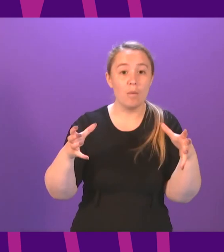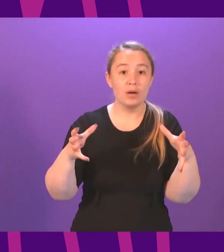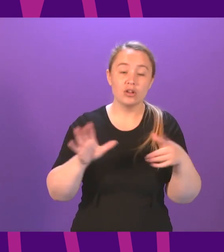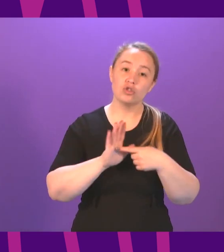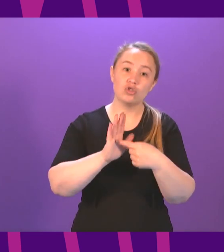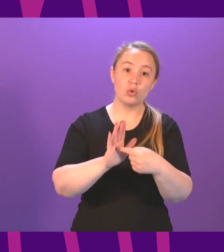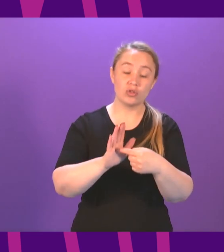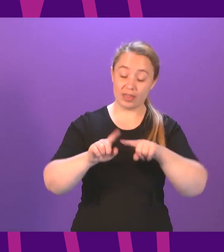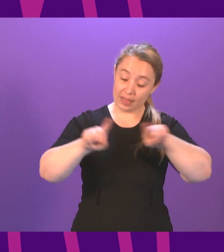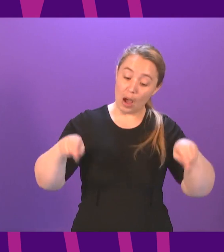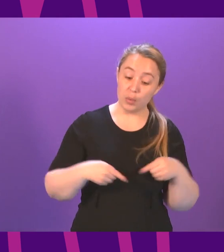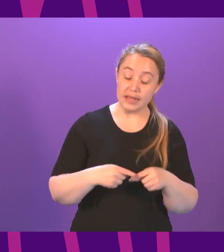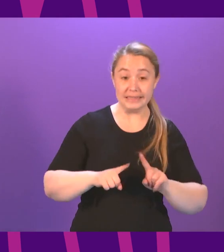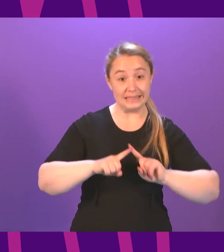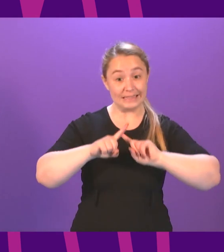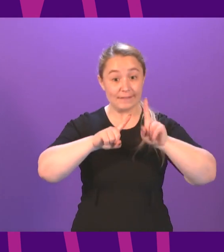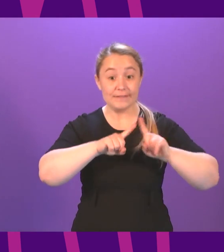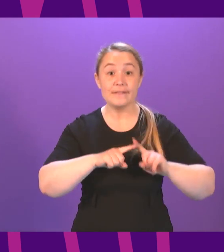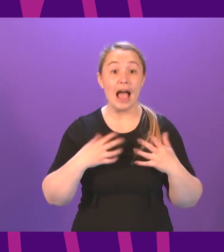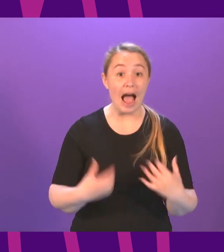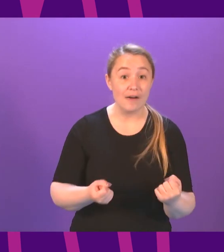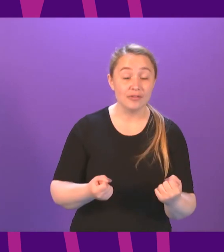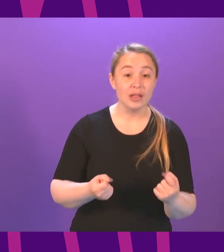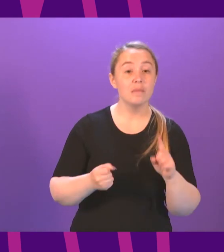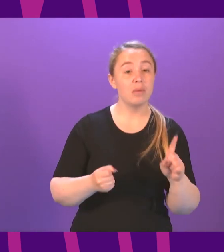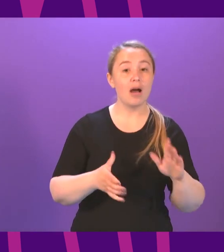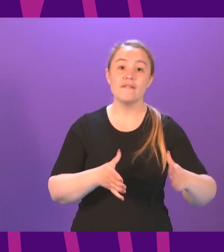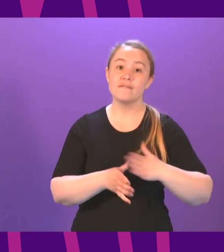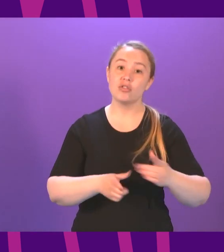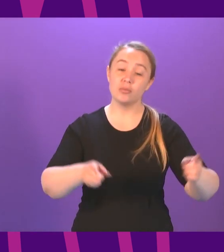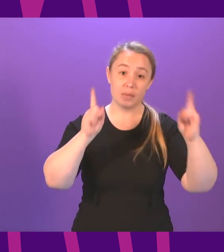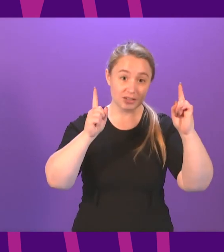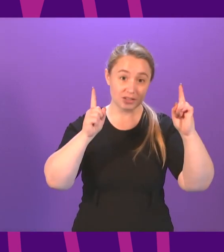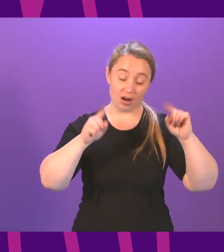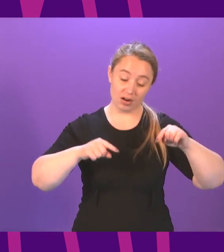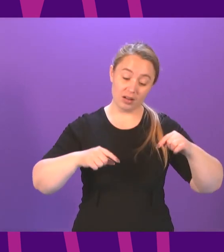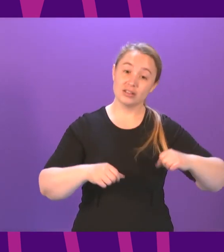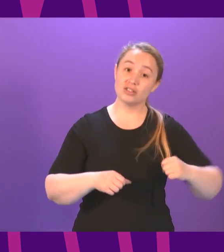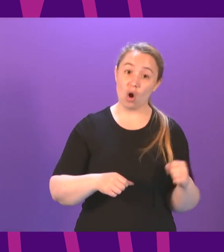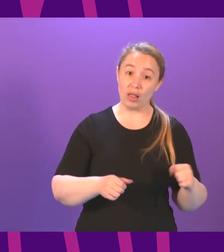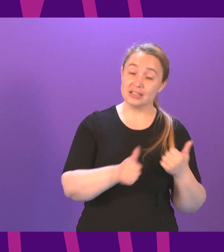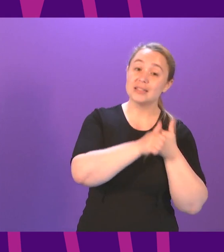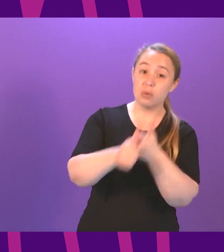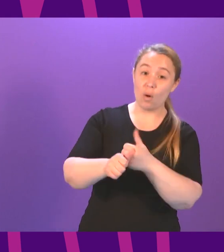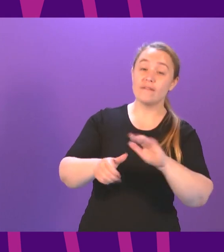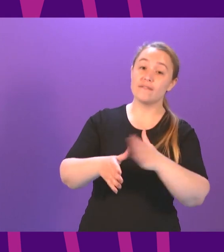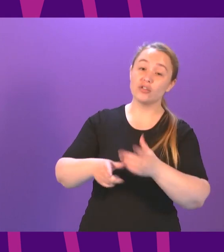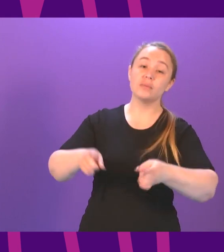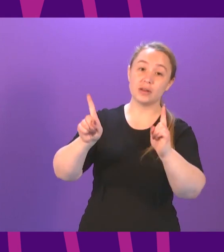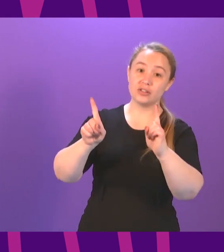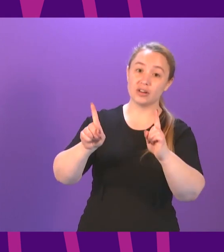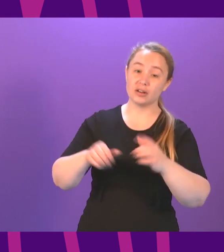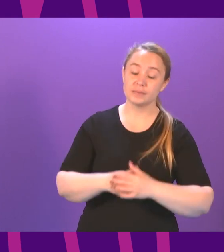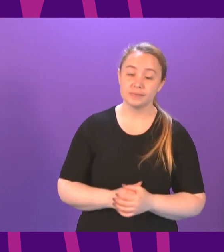that whatever differences we have, the First Minister personally retains the confidence of the bulk of the country. I look across this